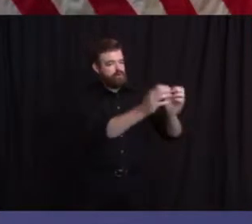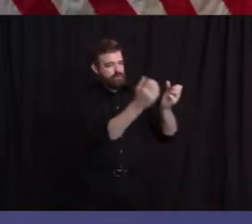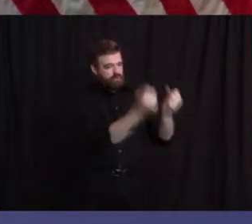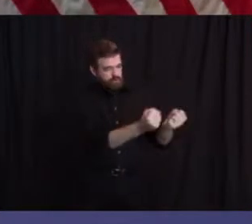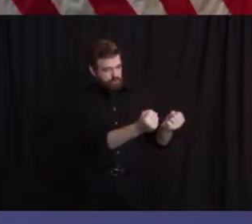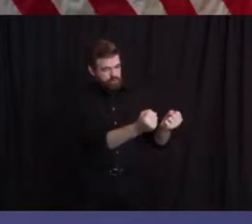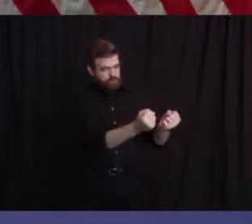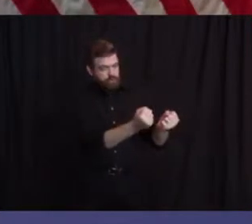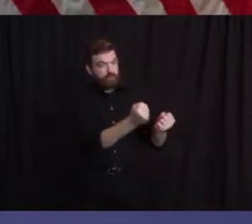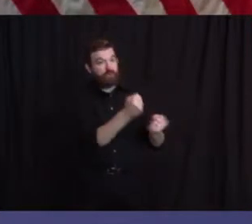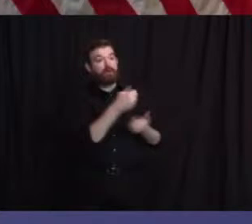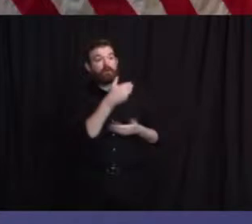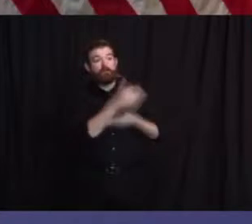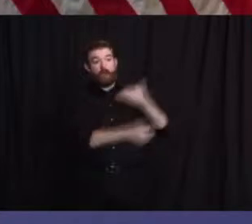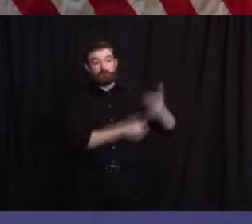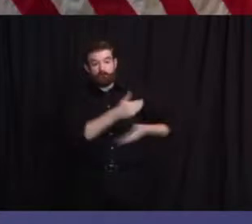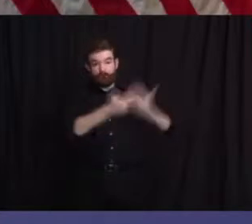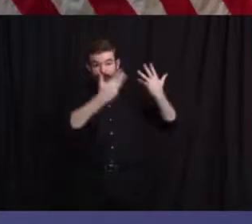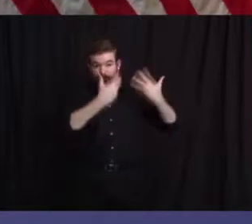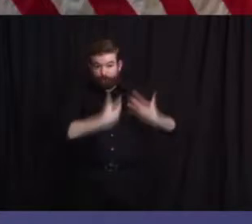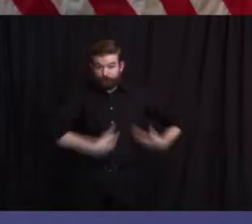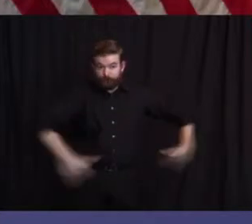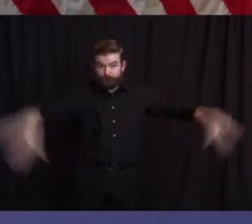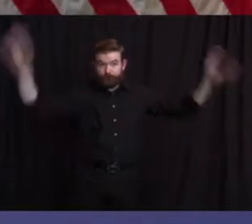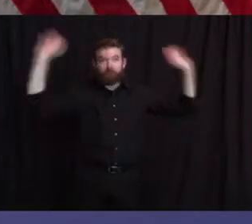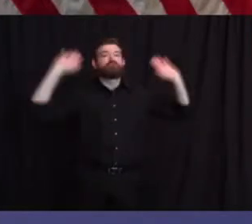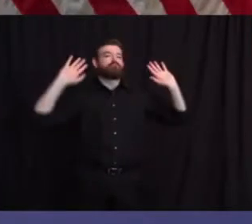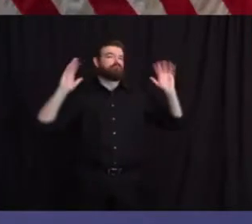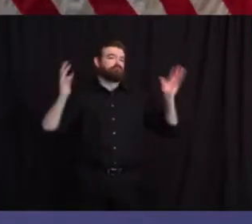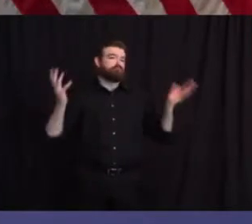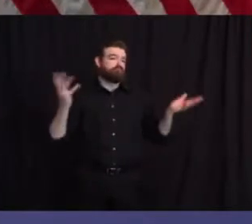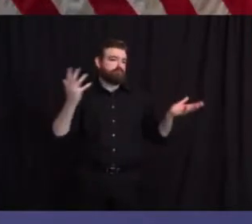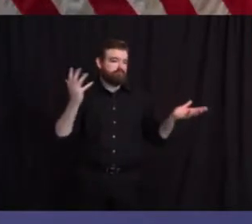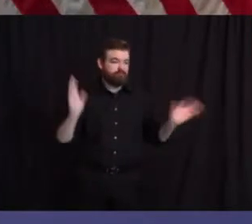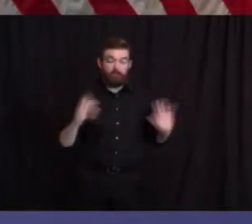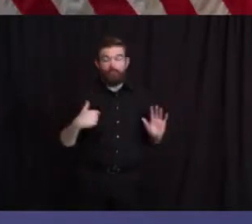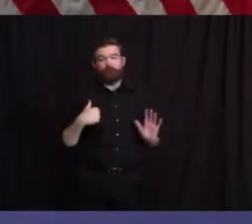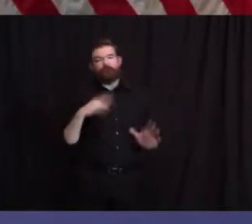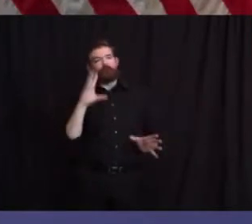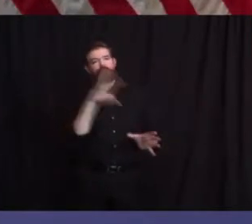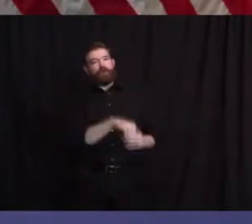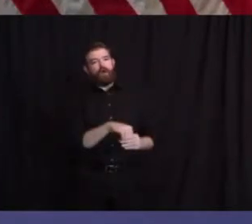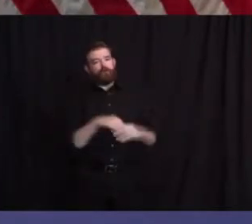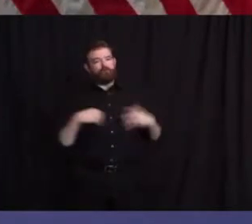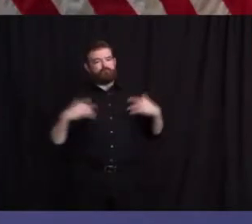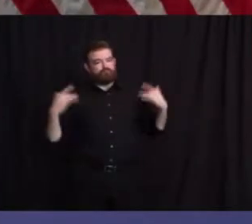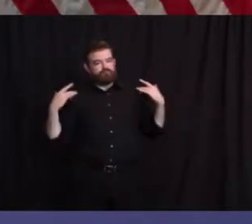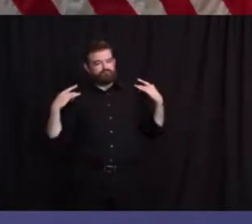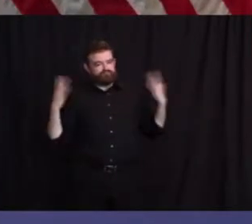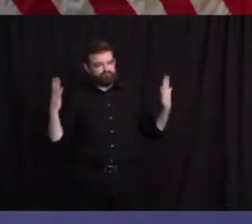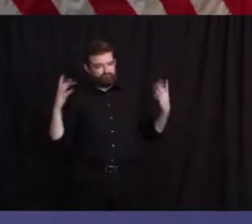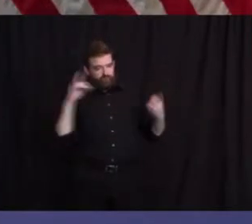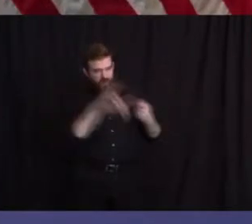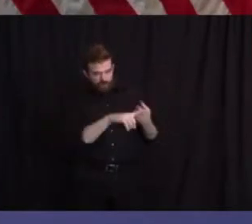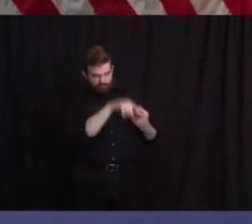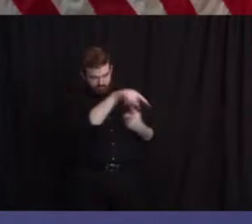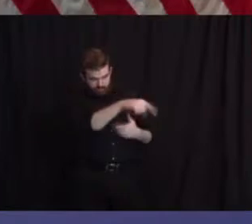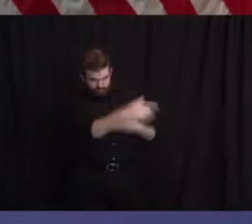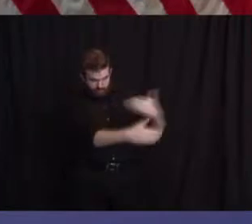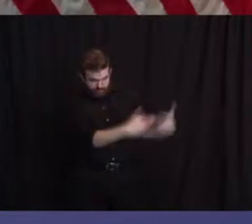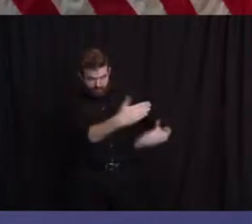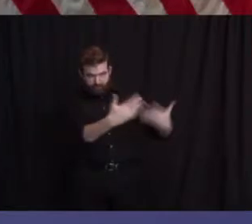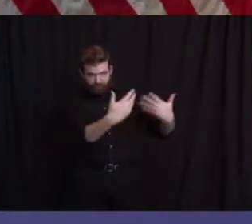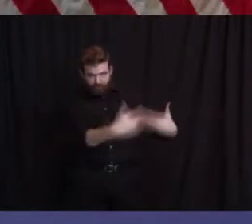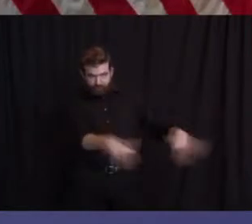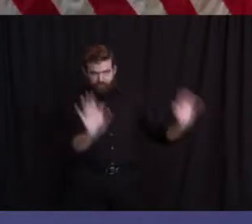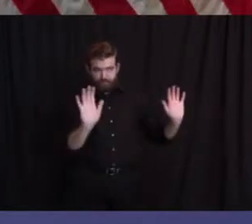form or fashion, I have no visibility into it, nor should I, and that's the way it should be. So I don't think we've got a whole lot to report